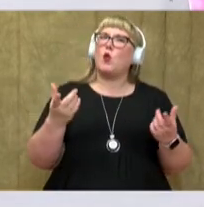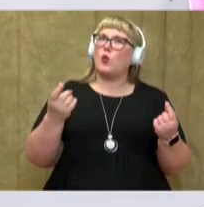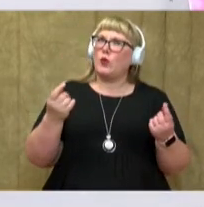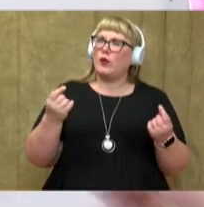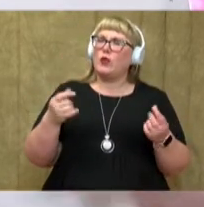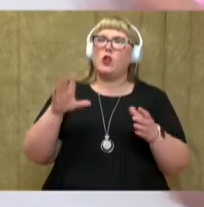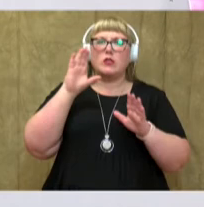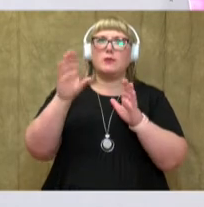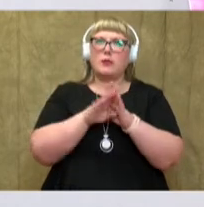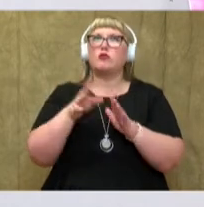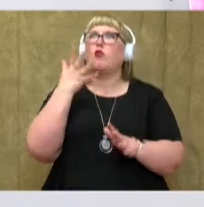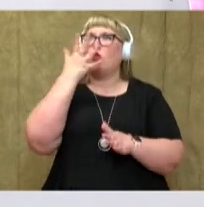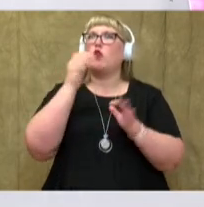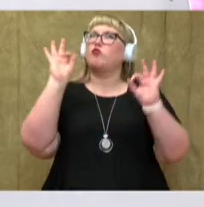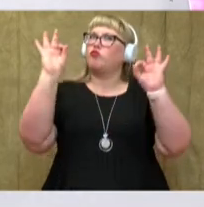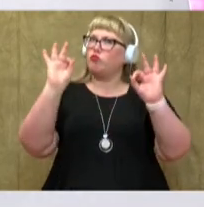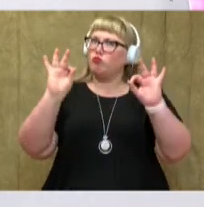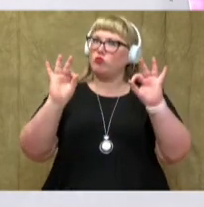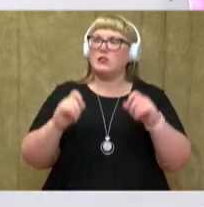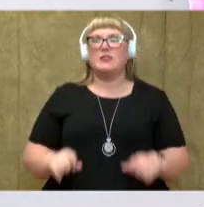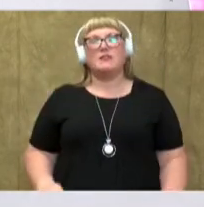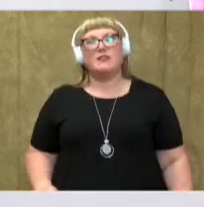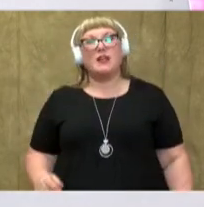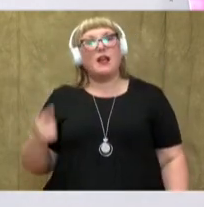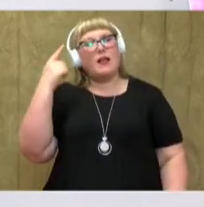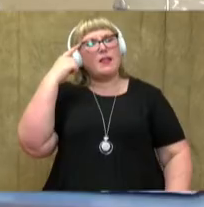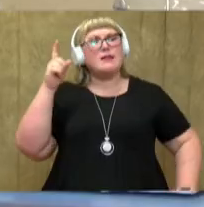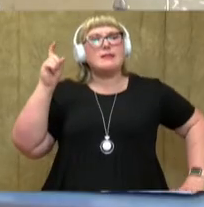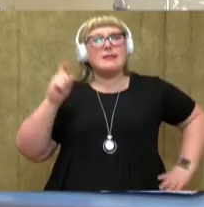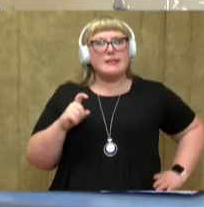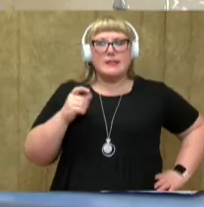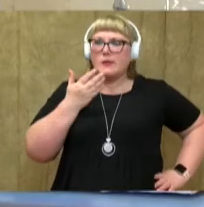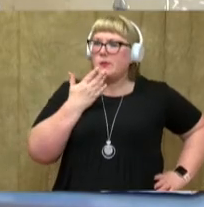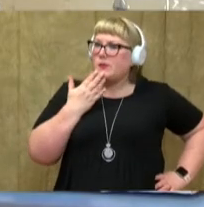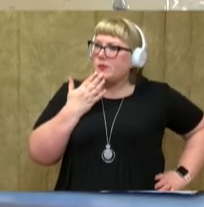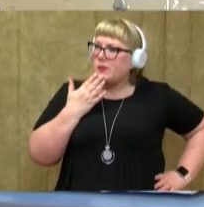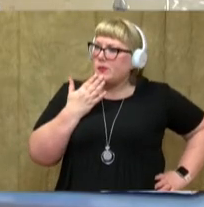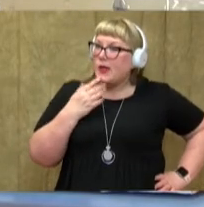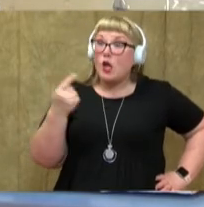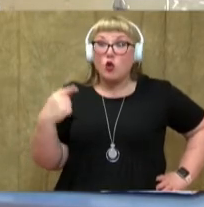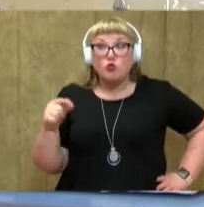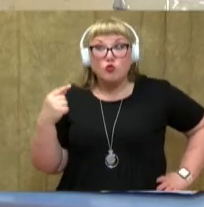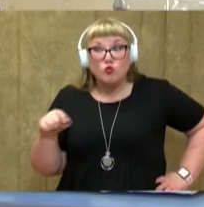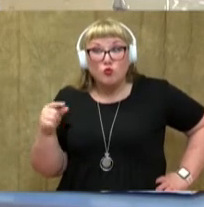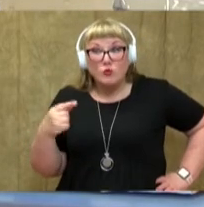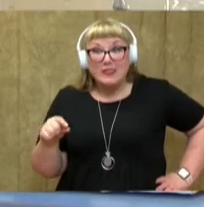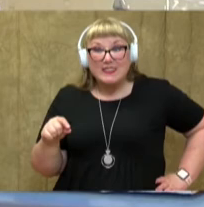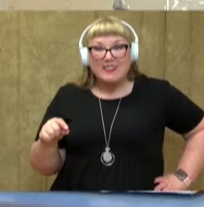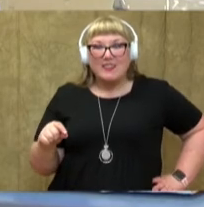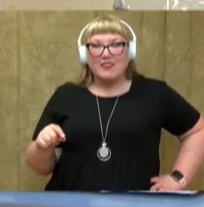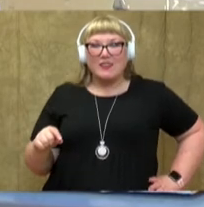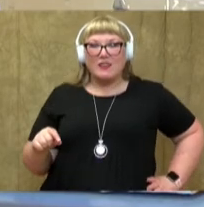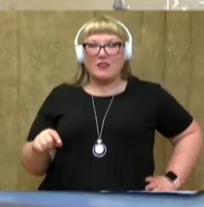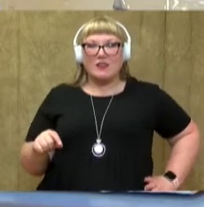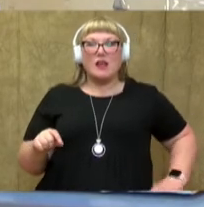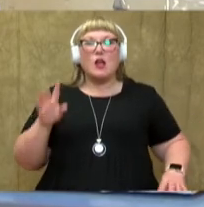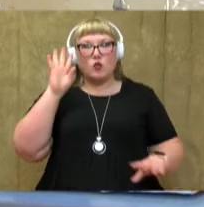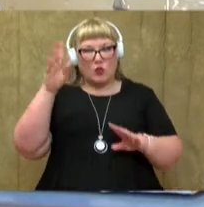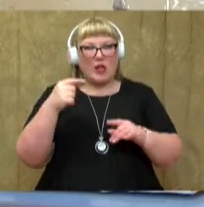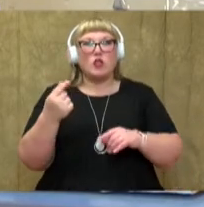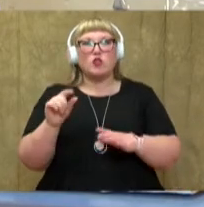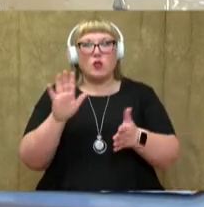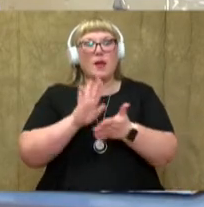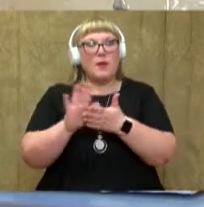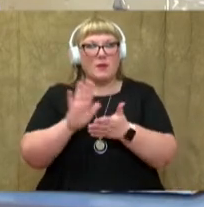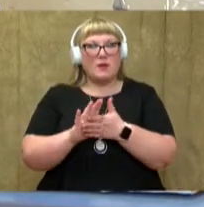ideas. All right. I think I need some green. Like I was saying, I created this green paper